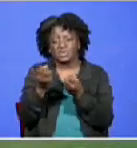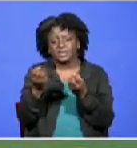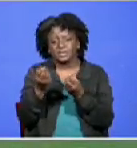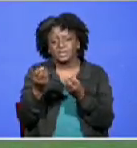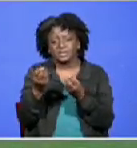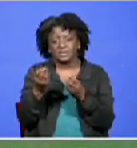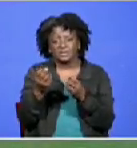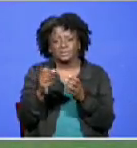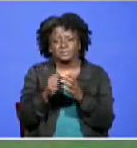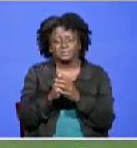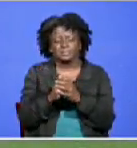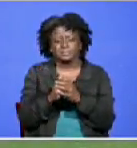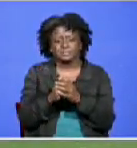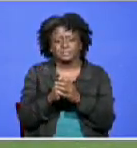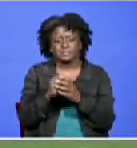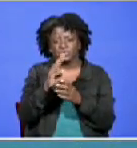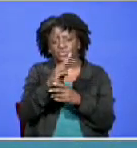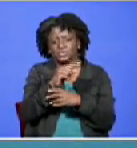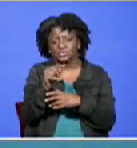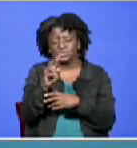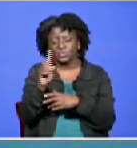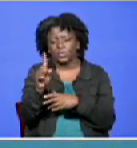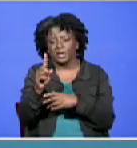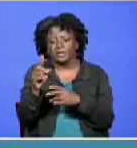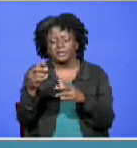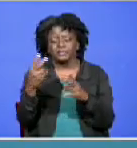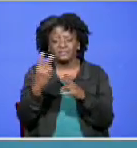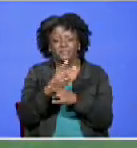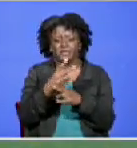Team Bahamas goes on for a 2-1 victory.